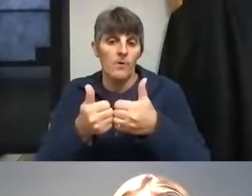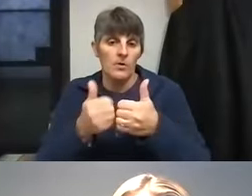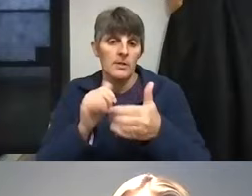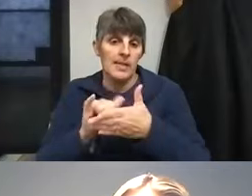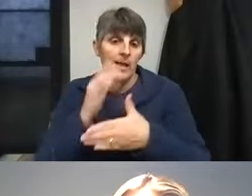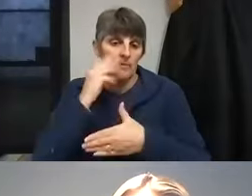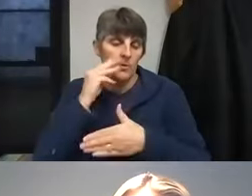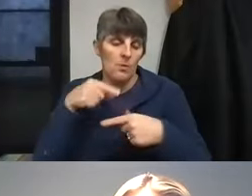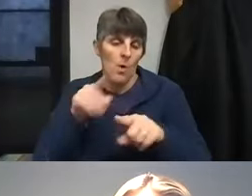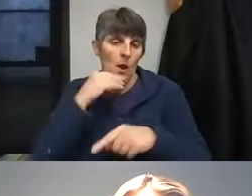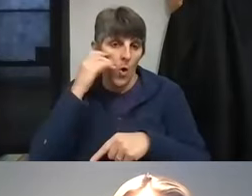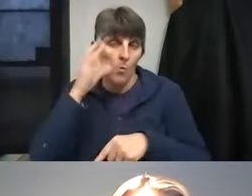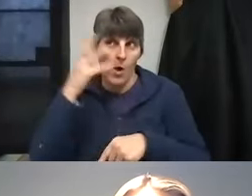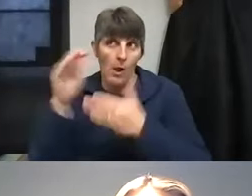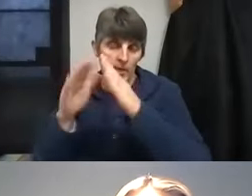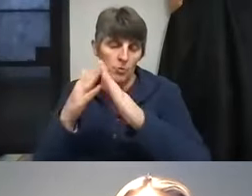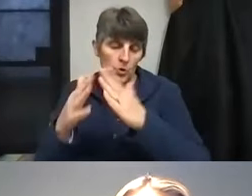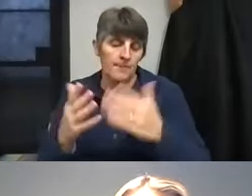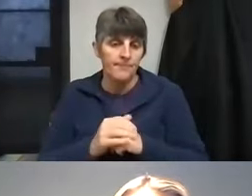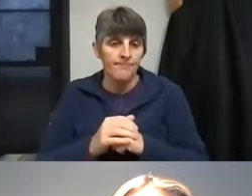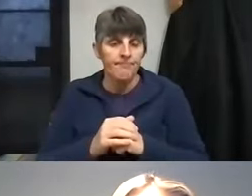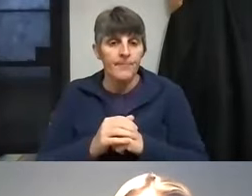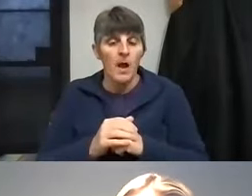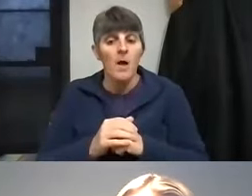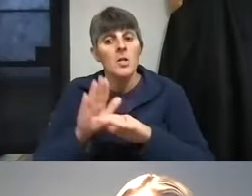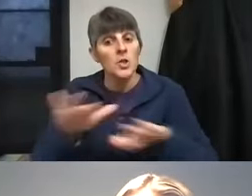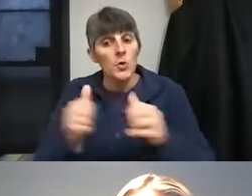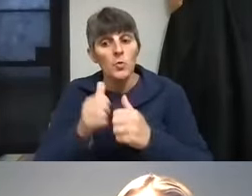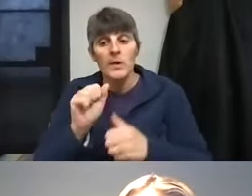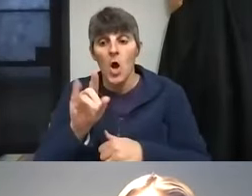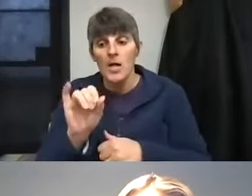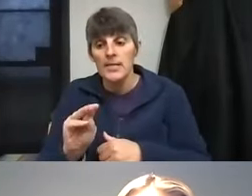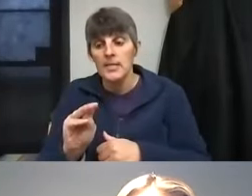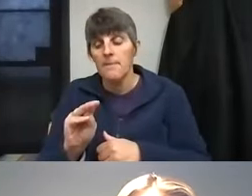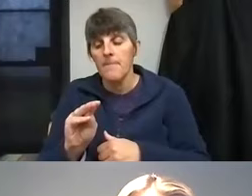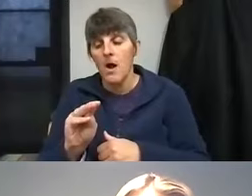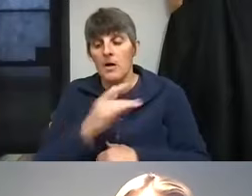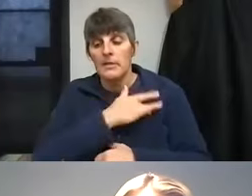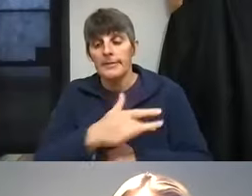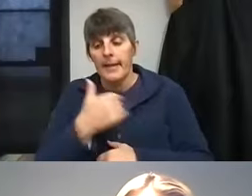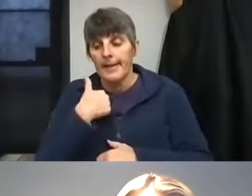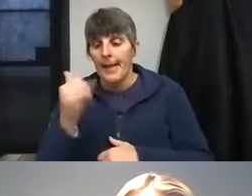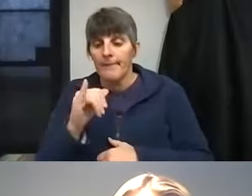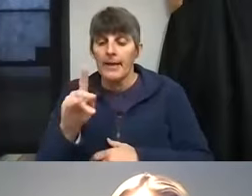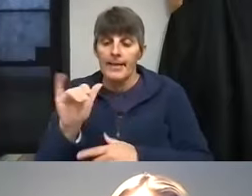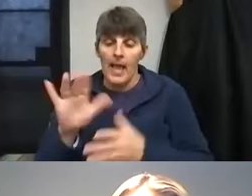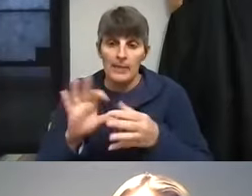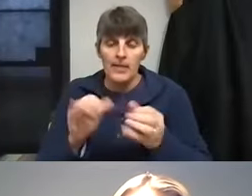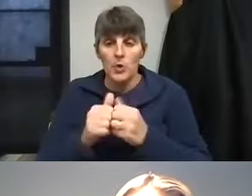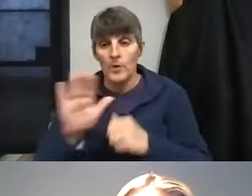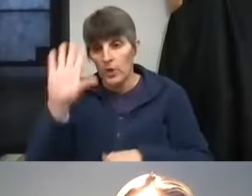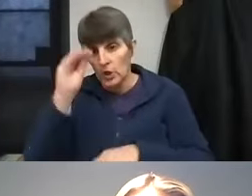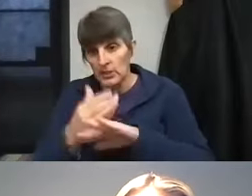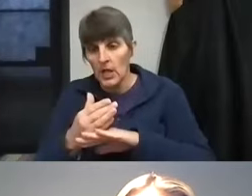they're having at home and in the community. Children with autism often have, like Kelly mentioned with her